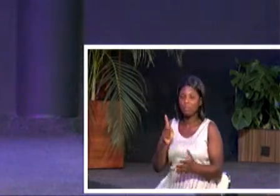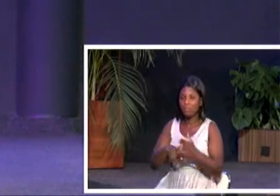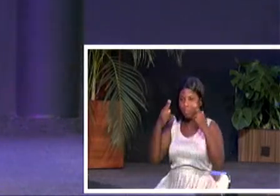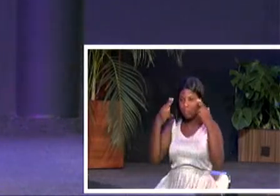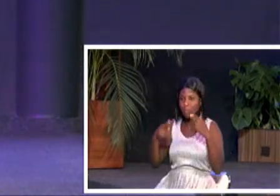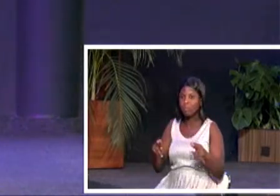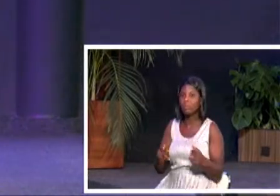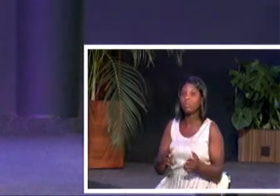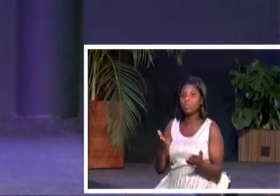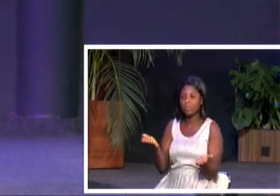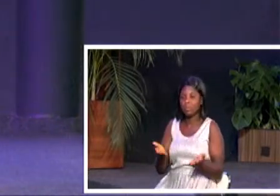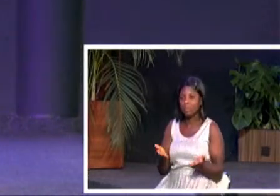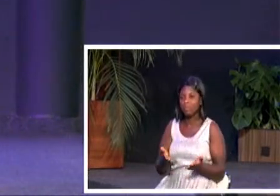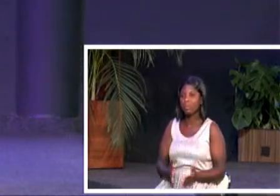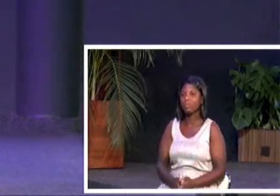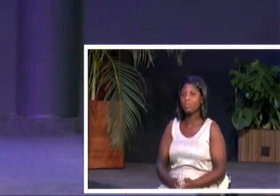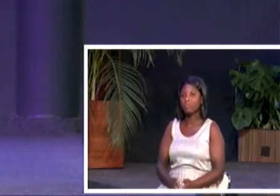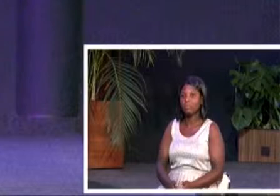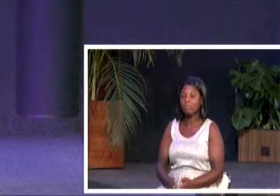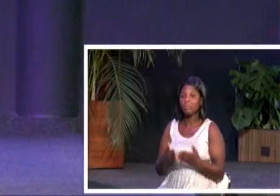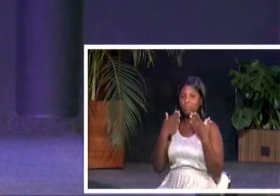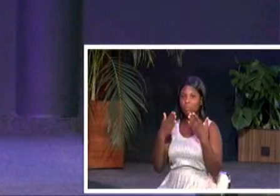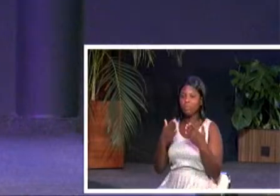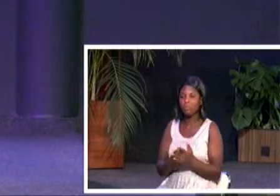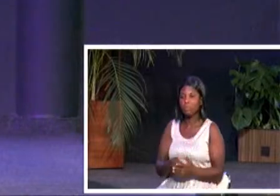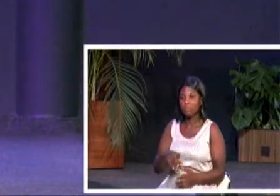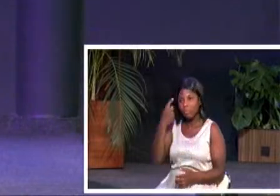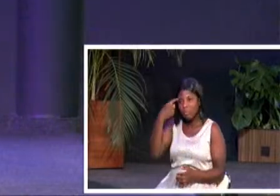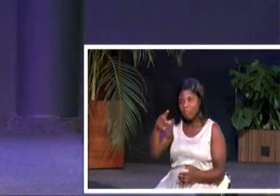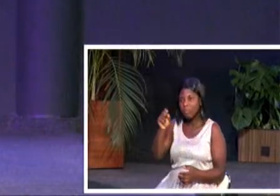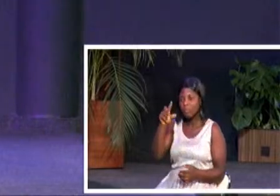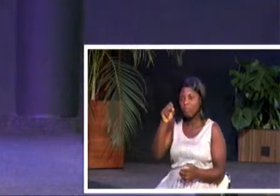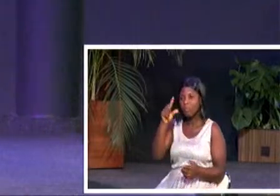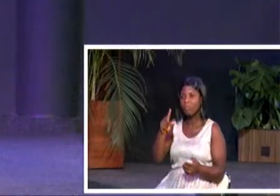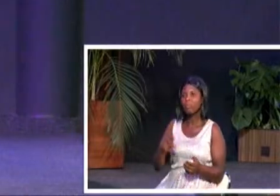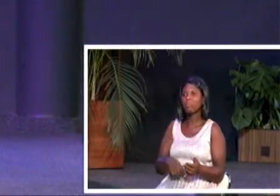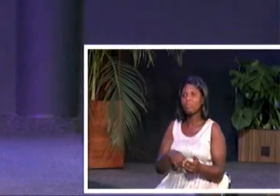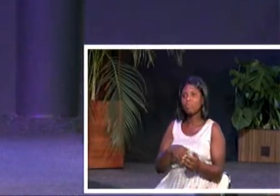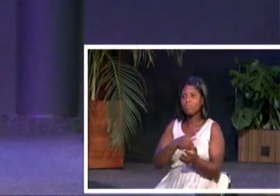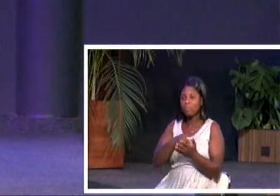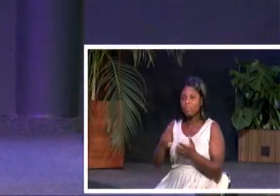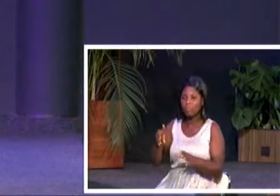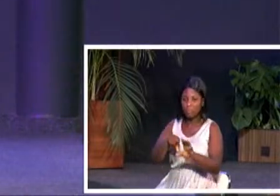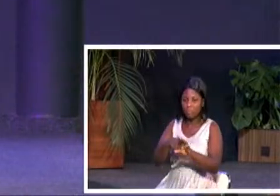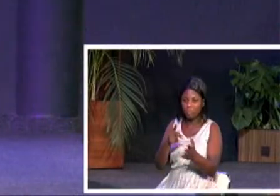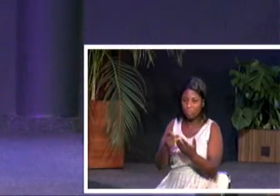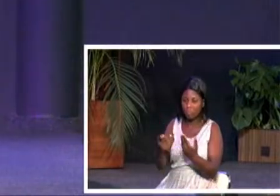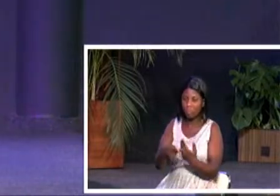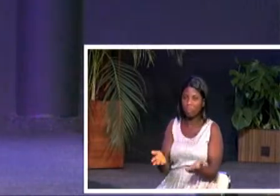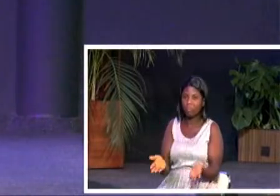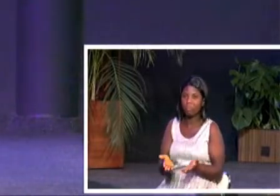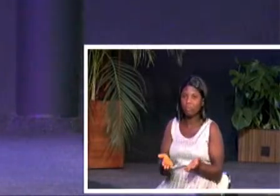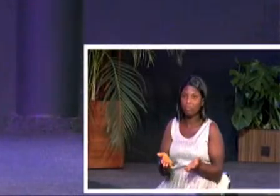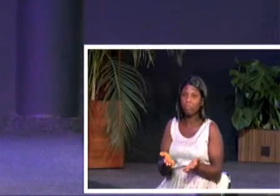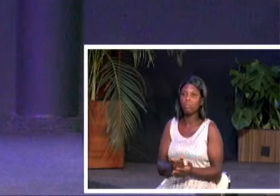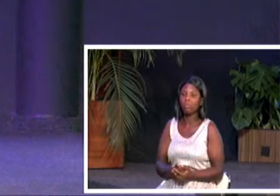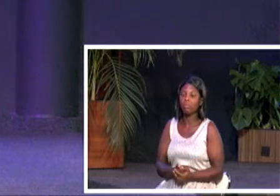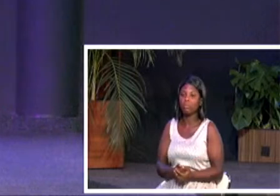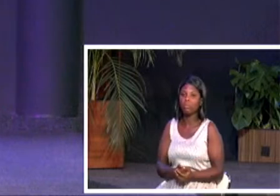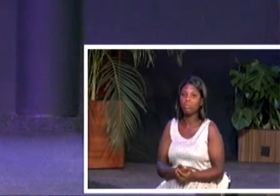the past 11 weeks since the 12th of March. We have